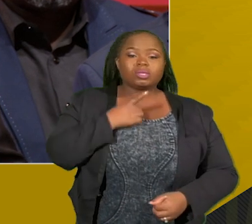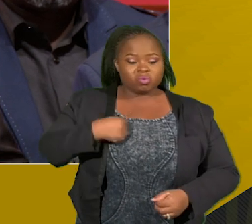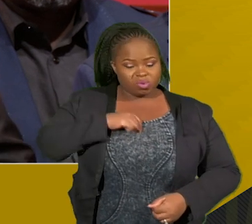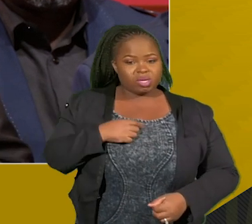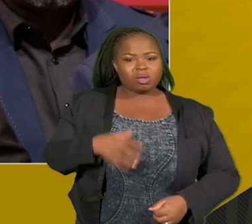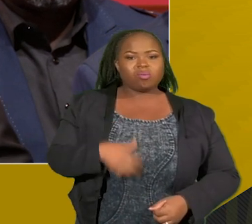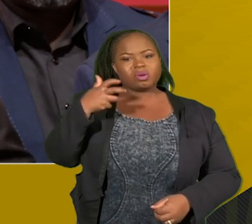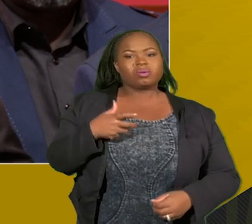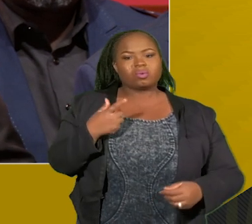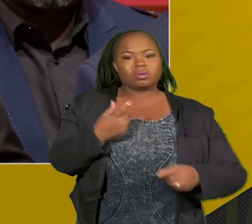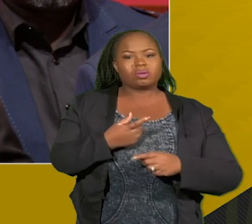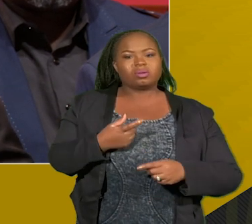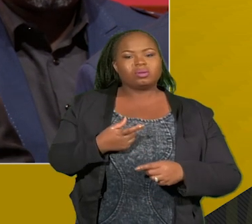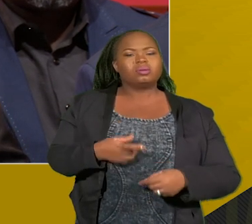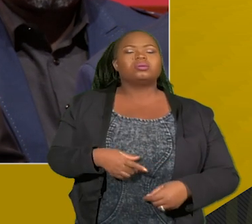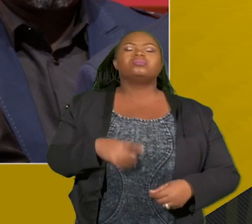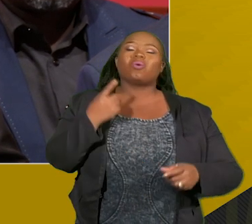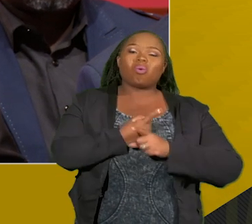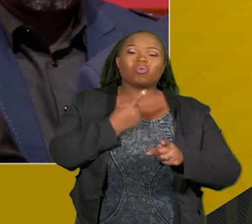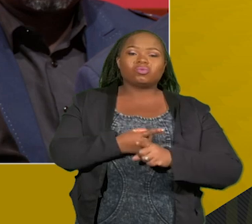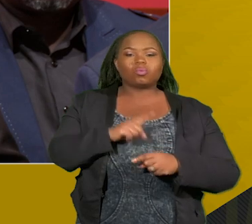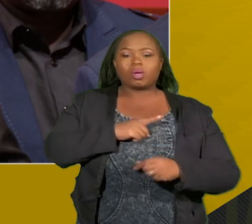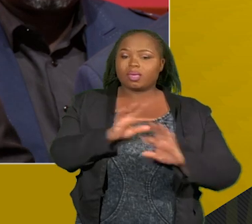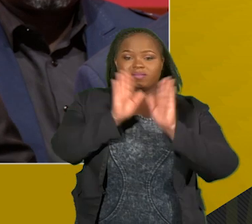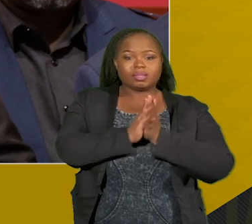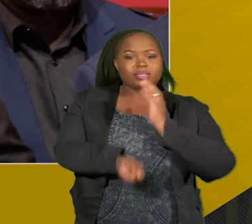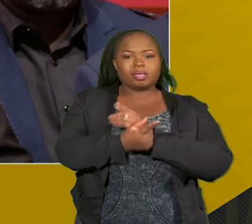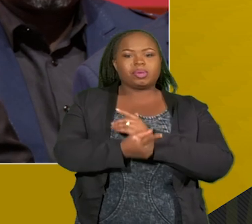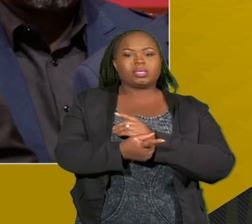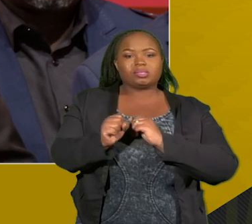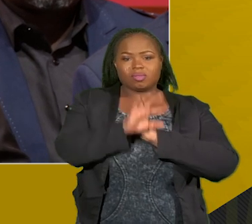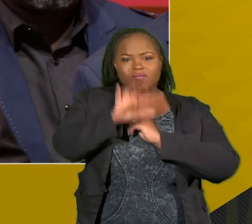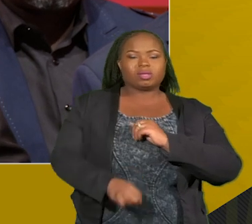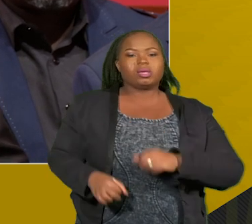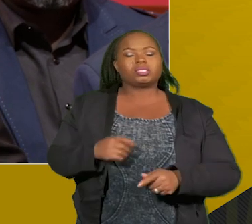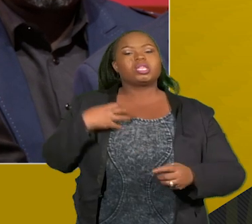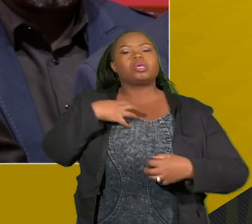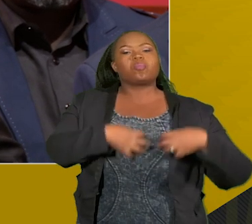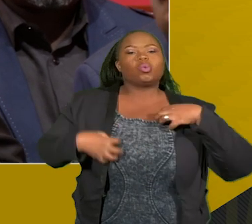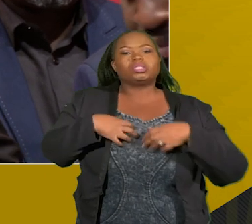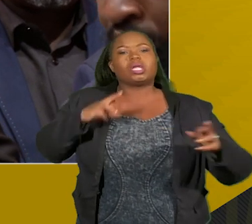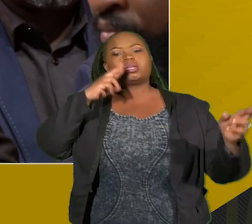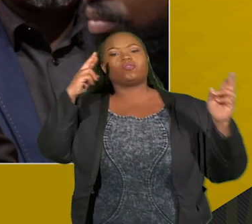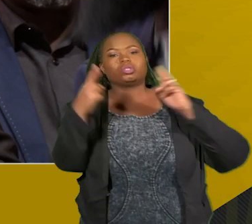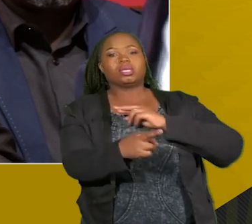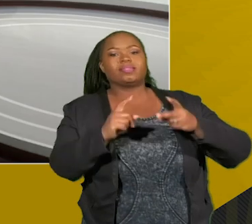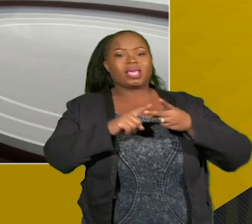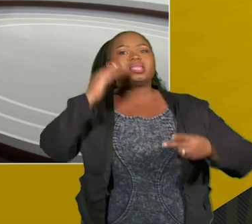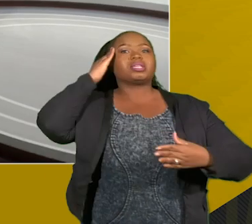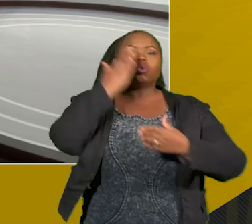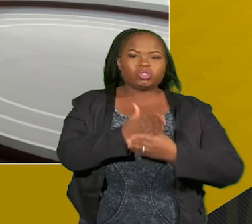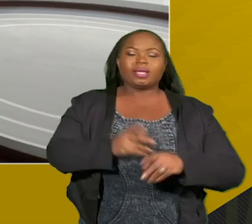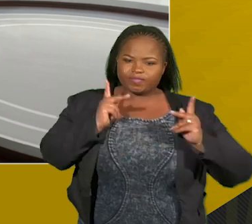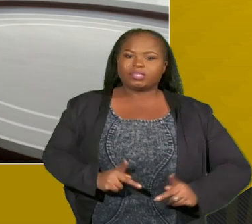angry woman. Right now, we are angry men. Right now, what is happening in South Africa, it's an emotional revolution. Okay. After this, it will be psychological and